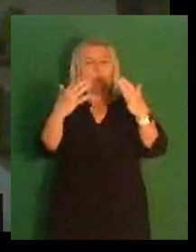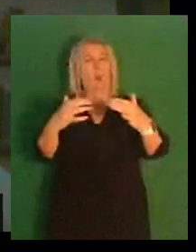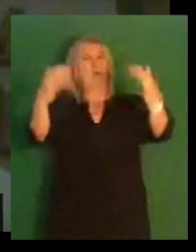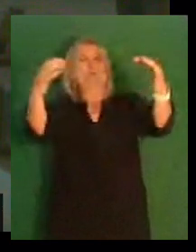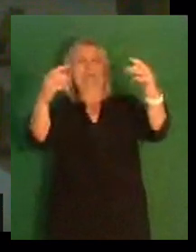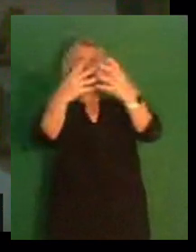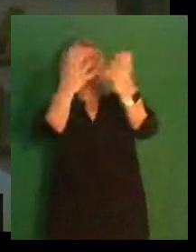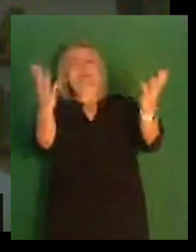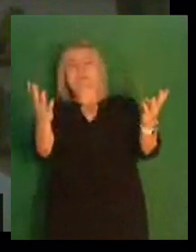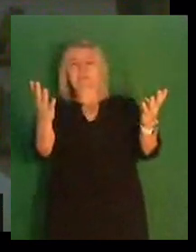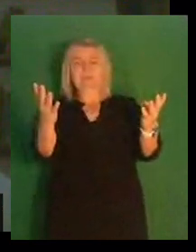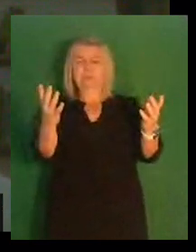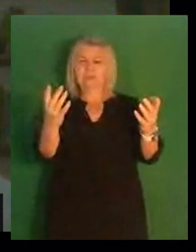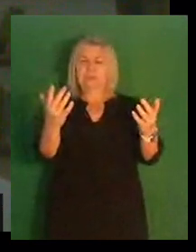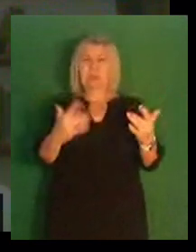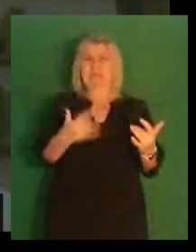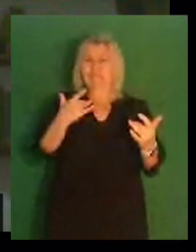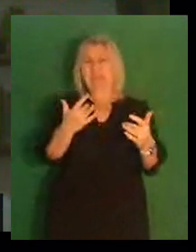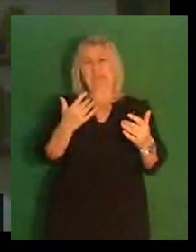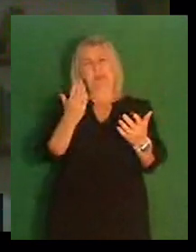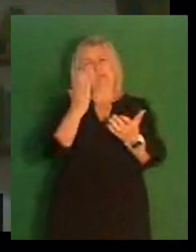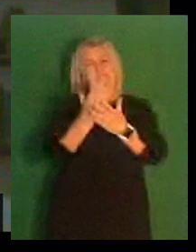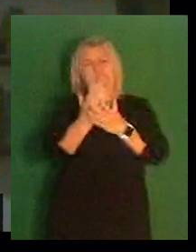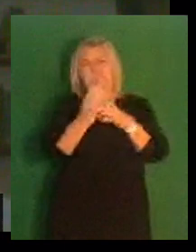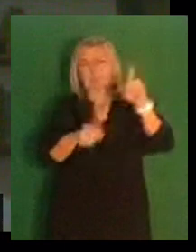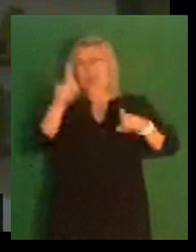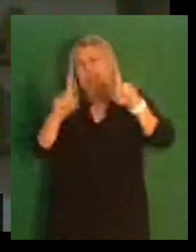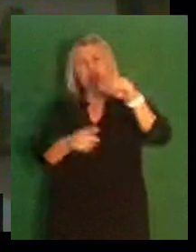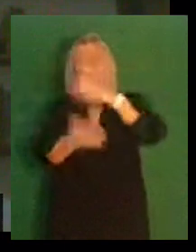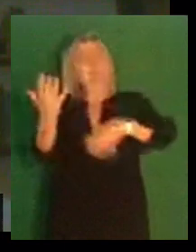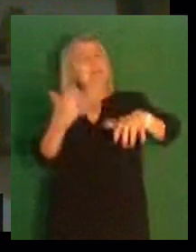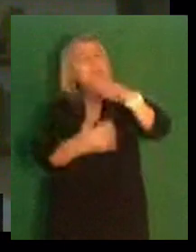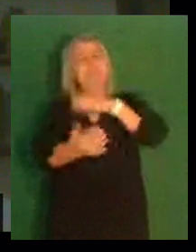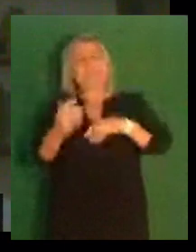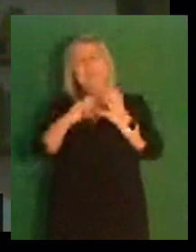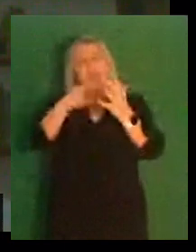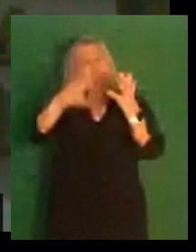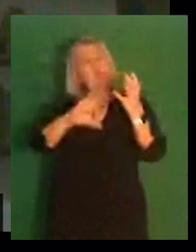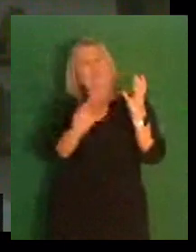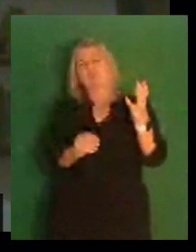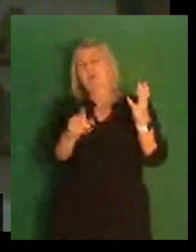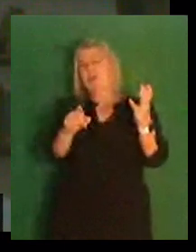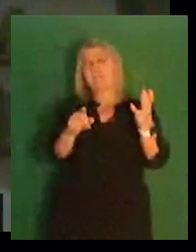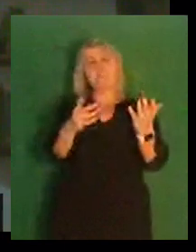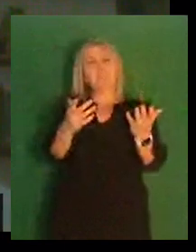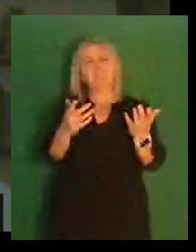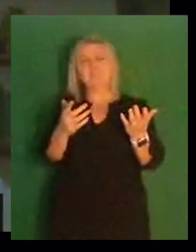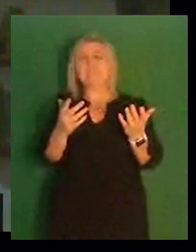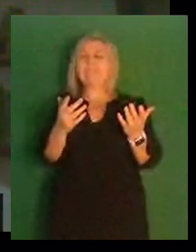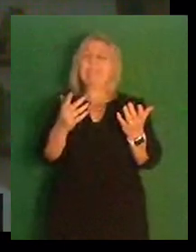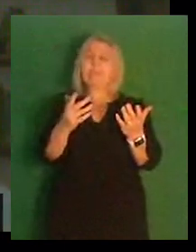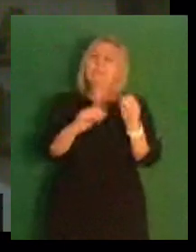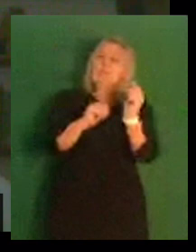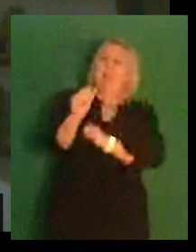such a mix of audience in South Africa, is how to kind of find space for